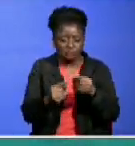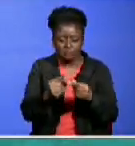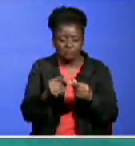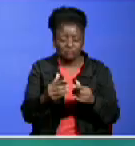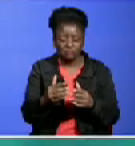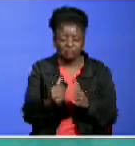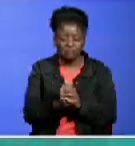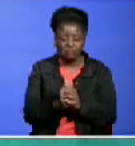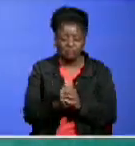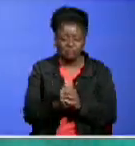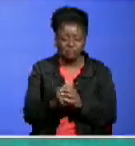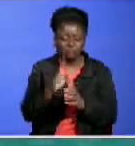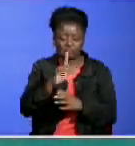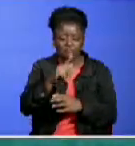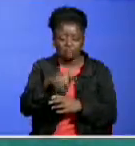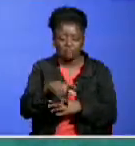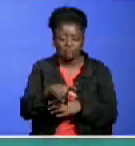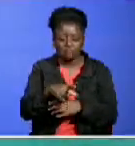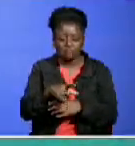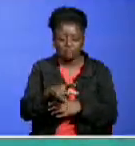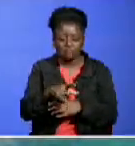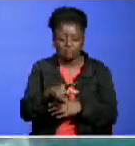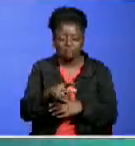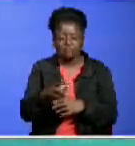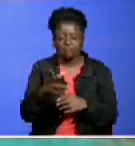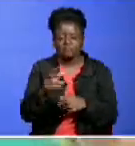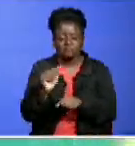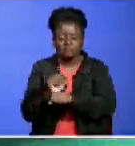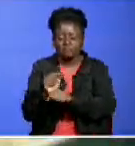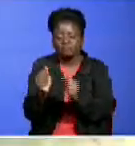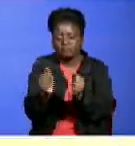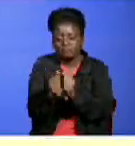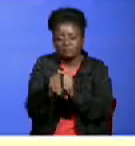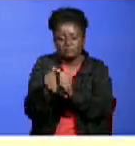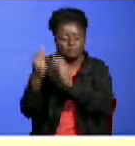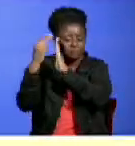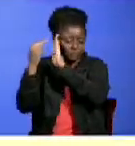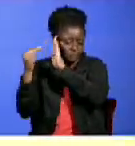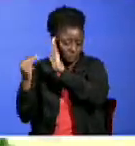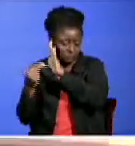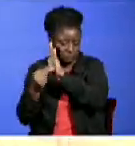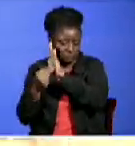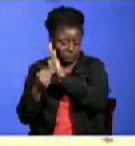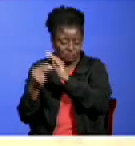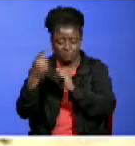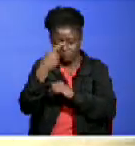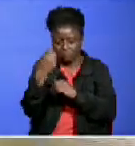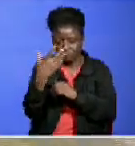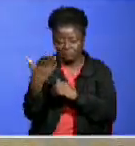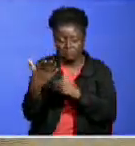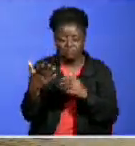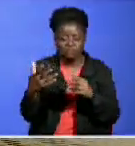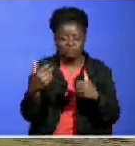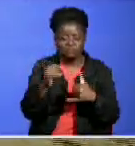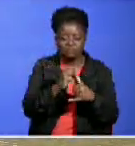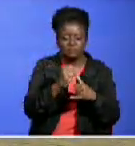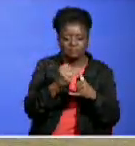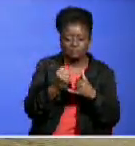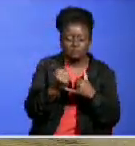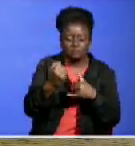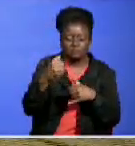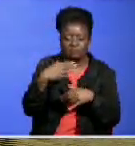turned to some of the premier hotels as partners due to their size and capacity for generation. Typically over what we call 1